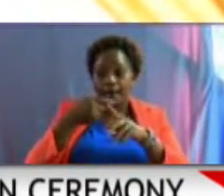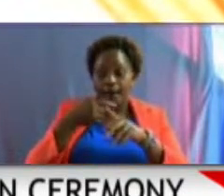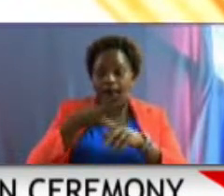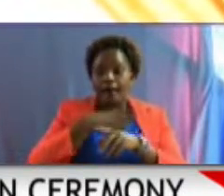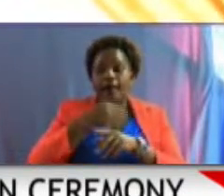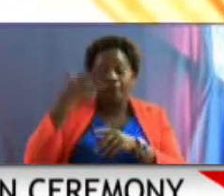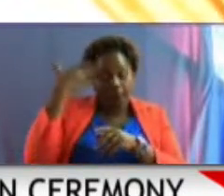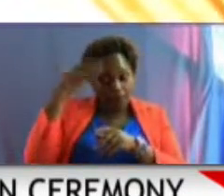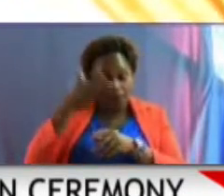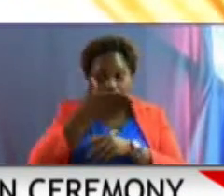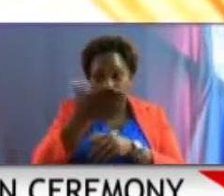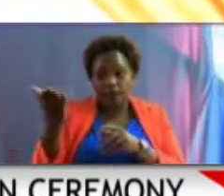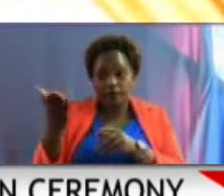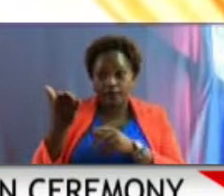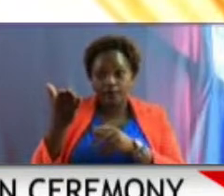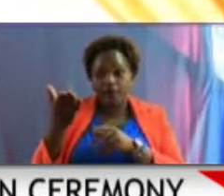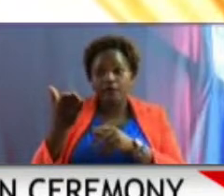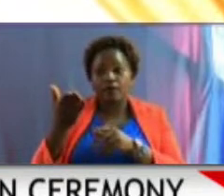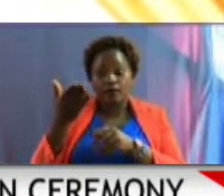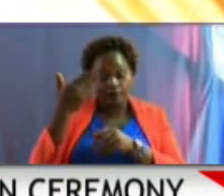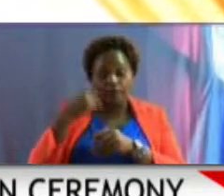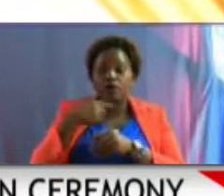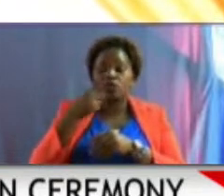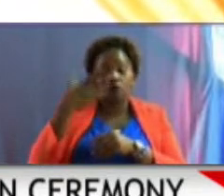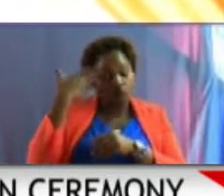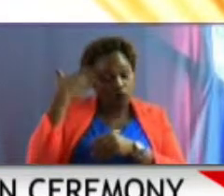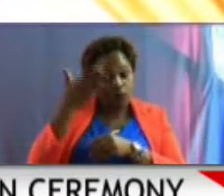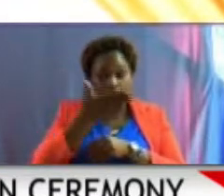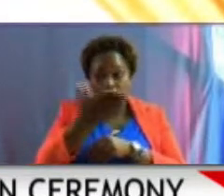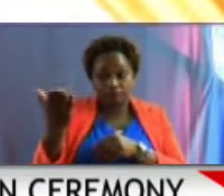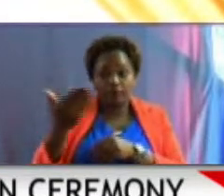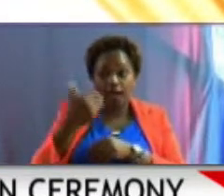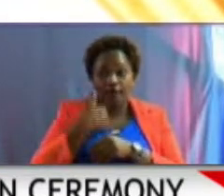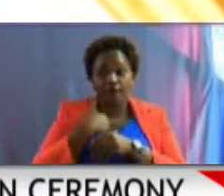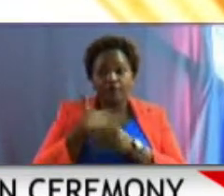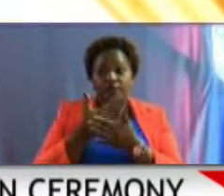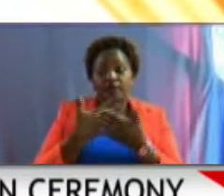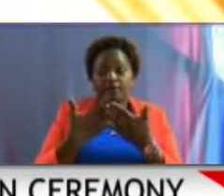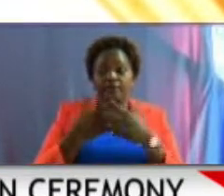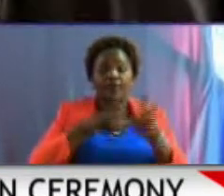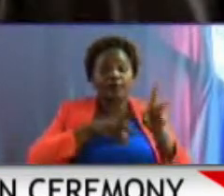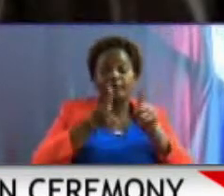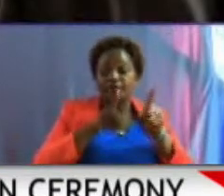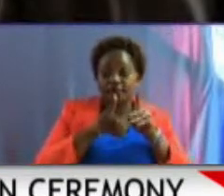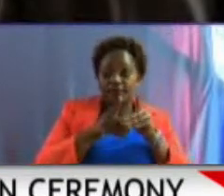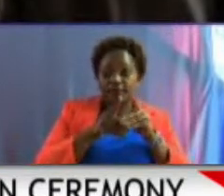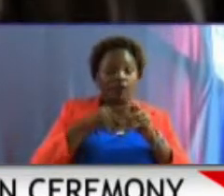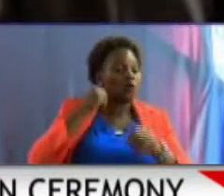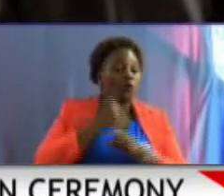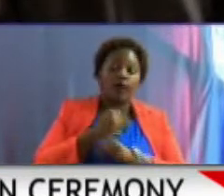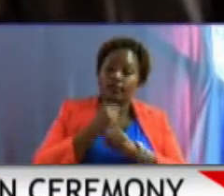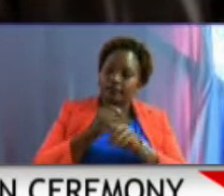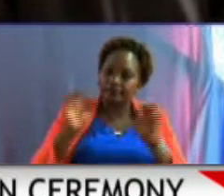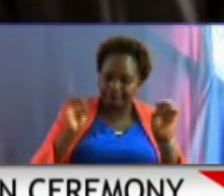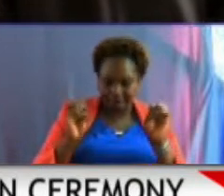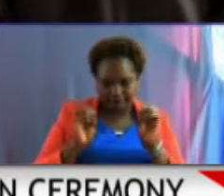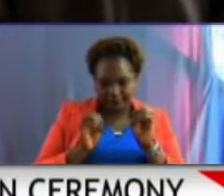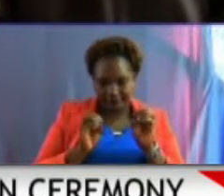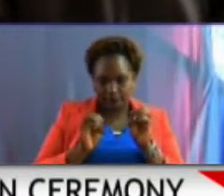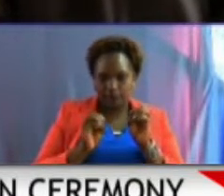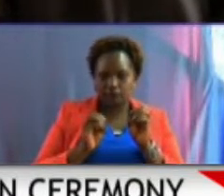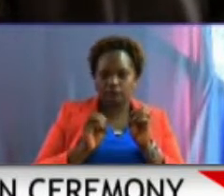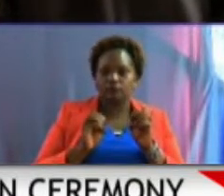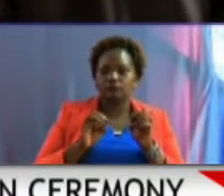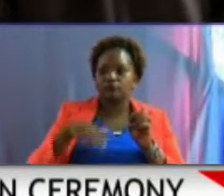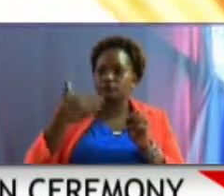I'm sure you are aware that things like tourism are not working.